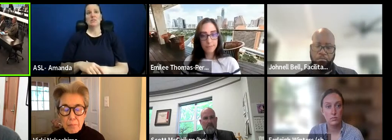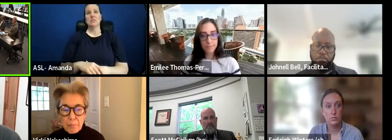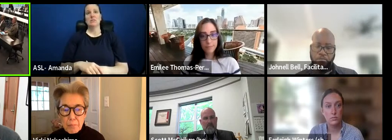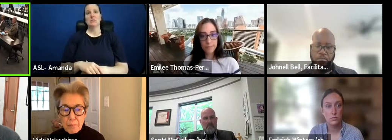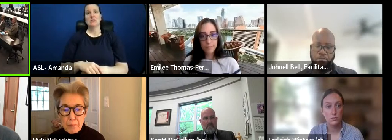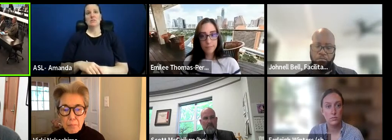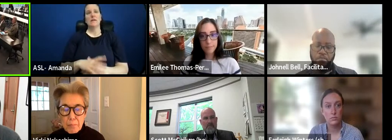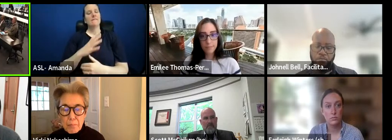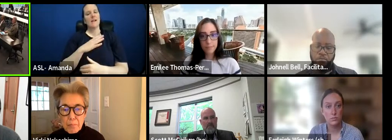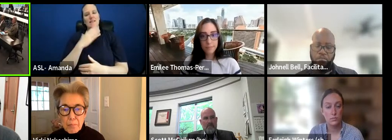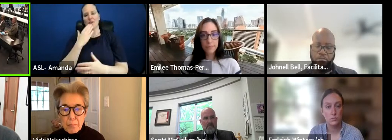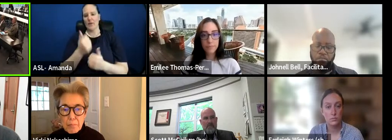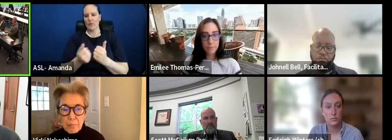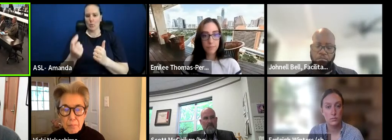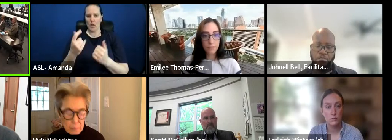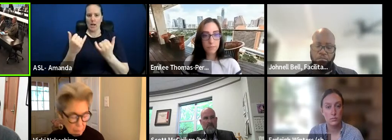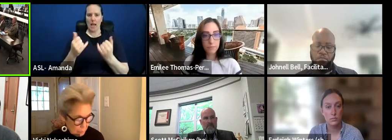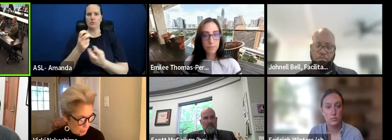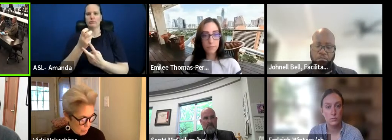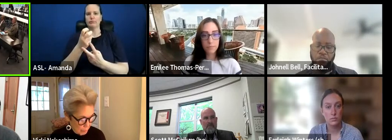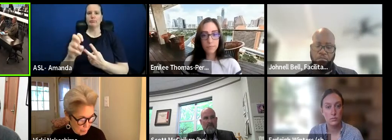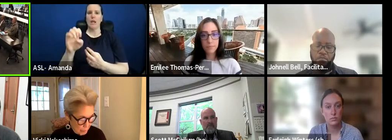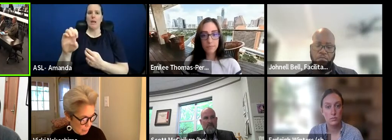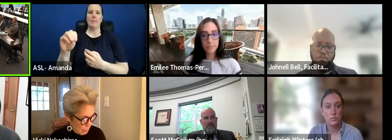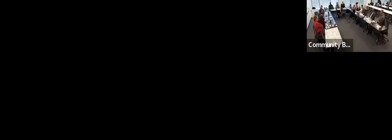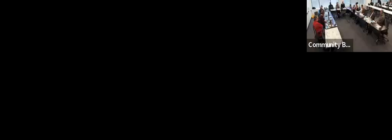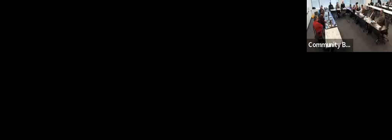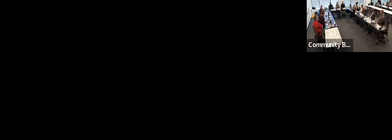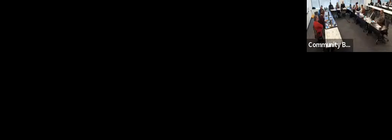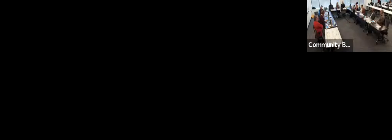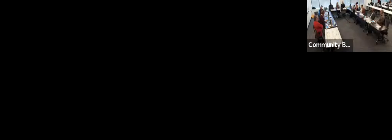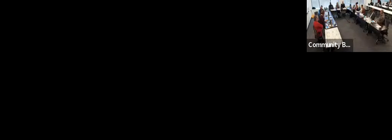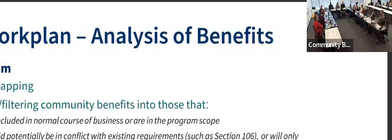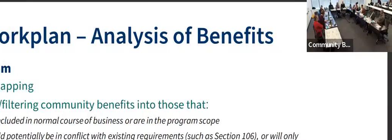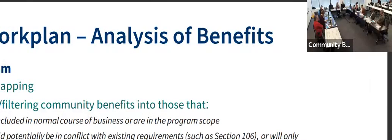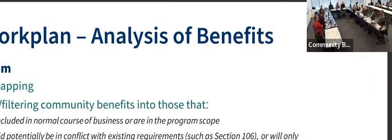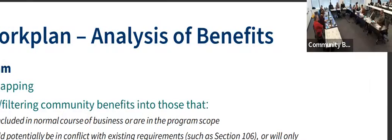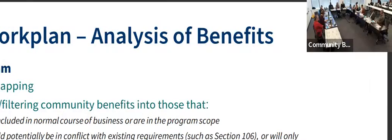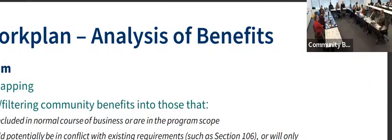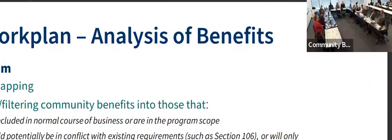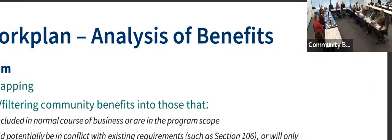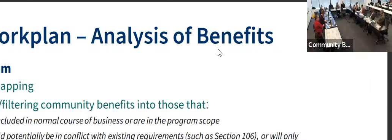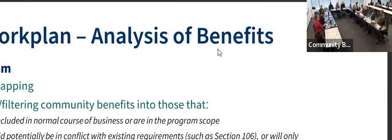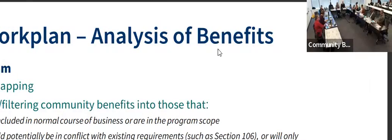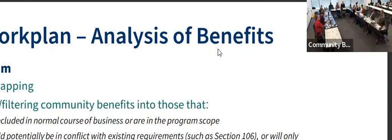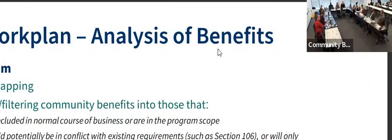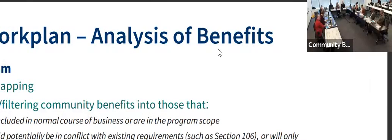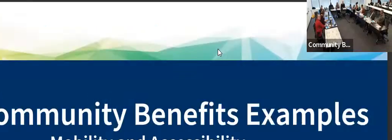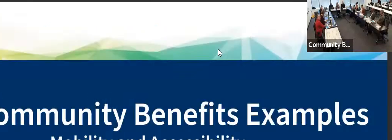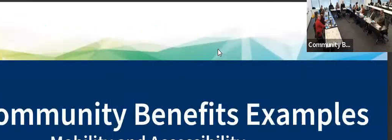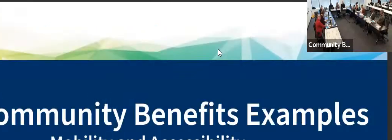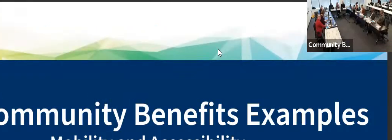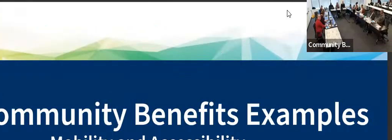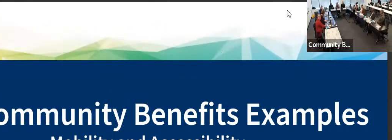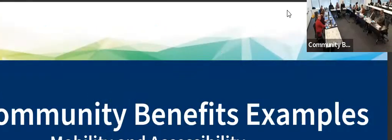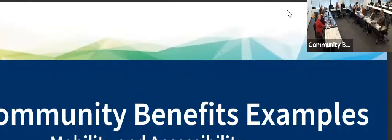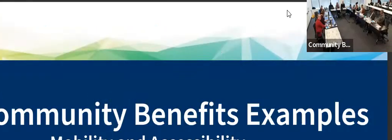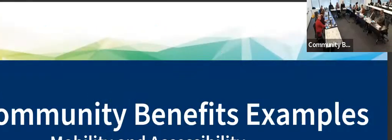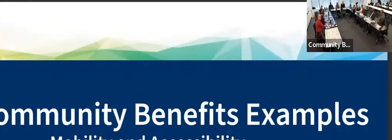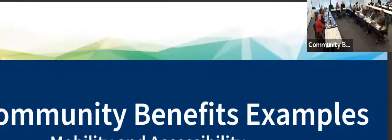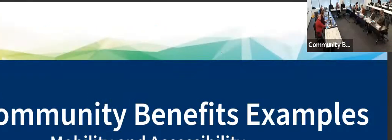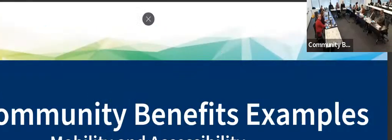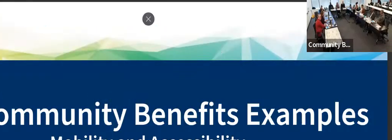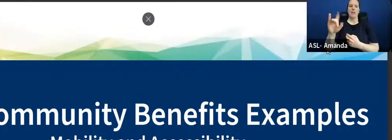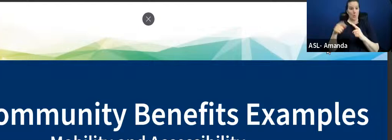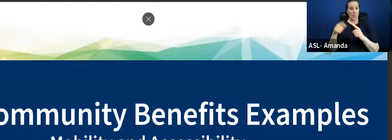Thank you, everyone. I'm going to transition to Emily to lead us through a presentation on potential community benefits and mobility and accessibility. When